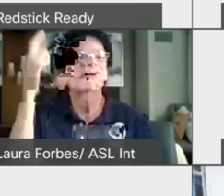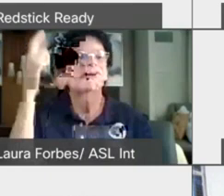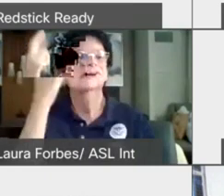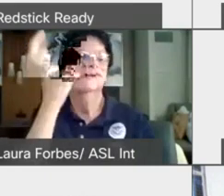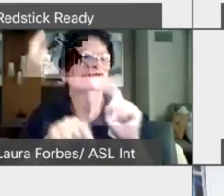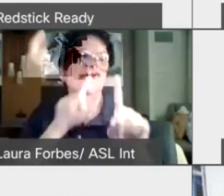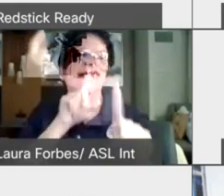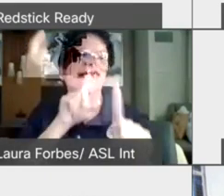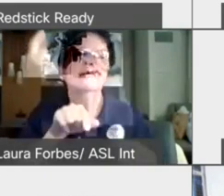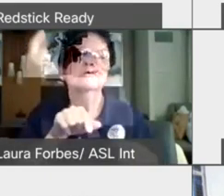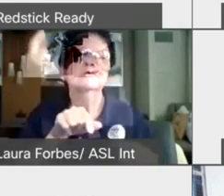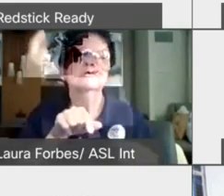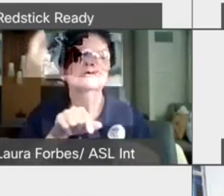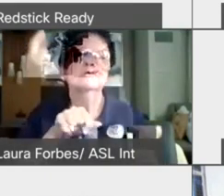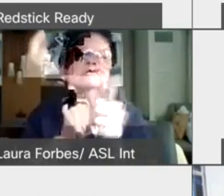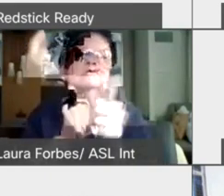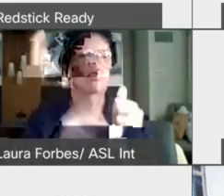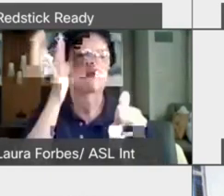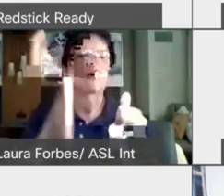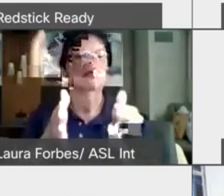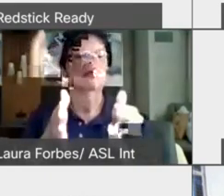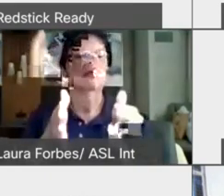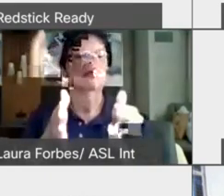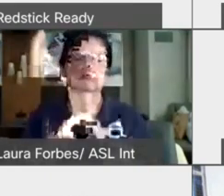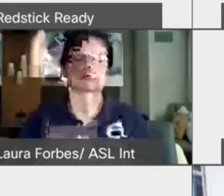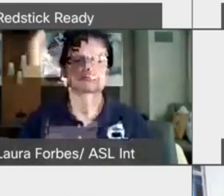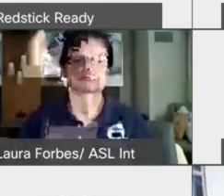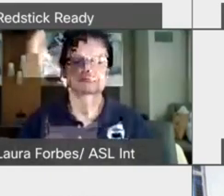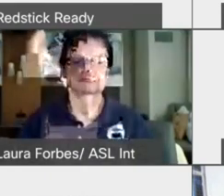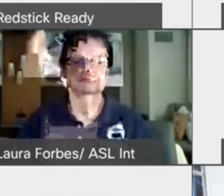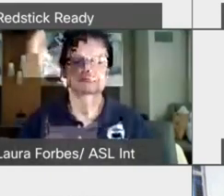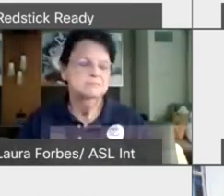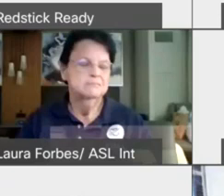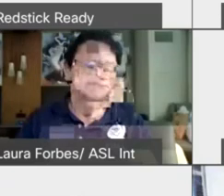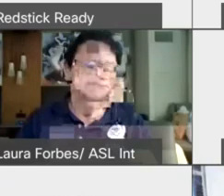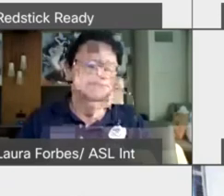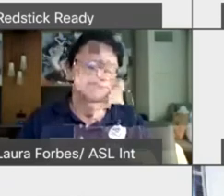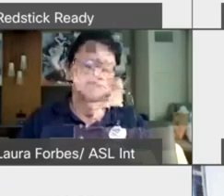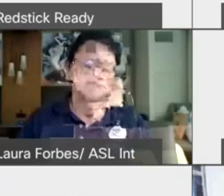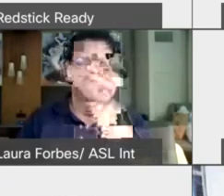will make sure we follow up with an answer. So tonight,